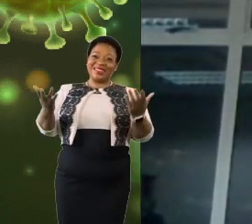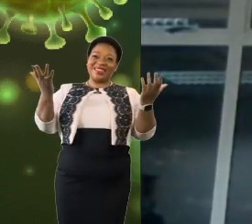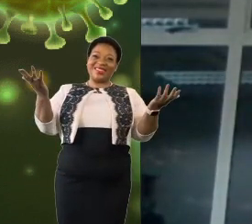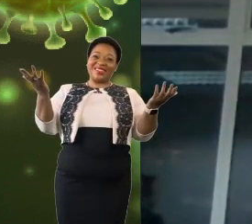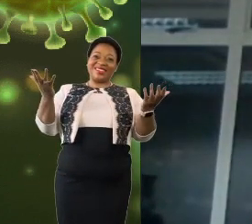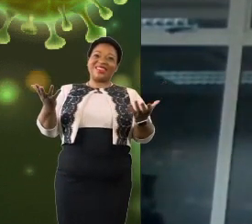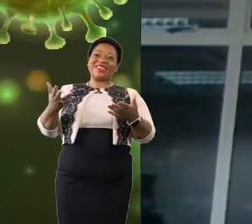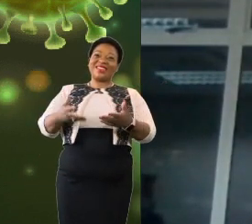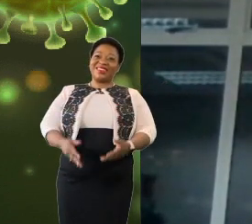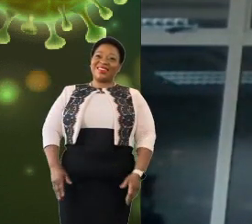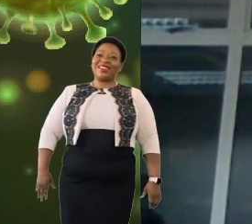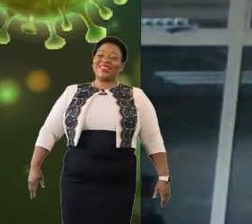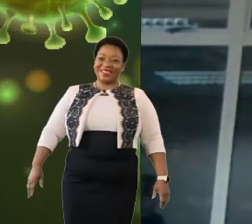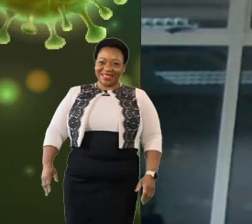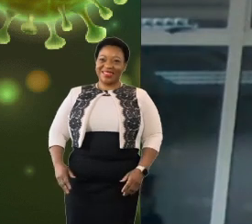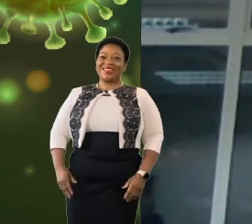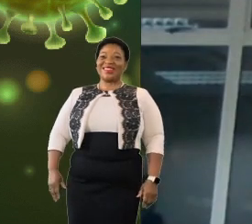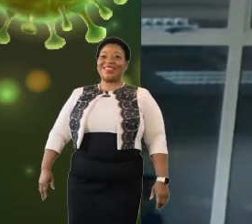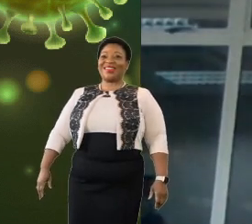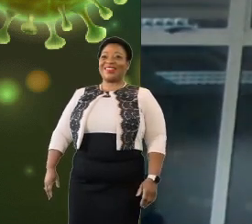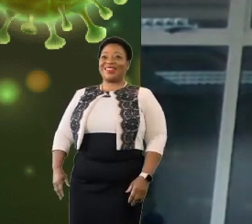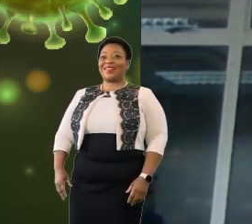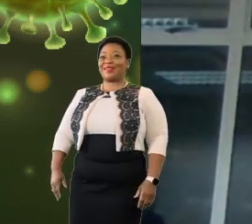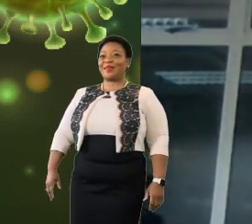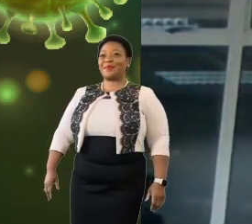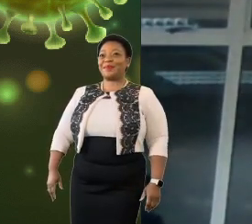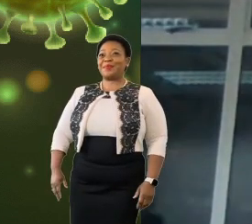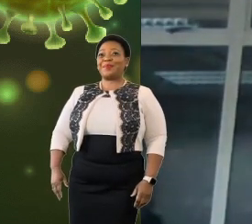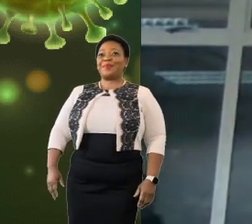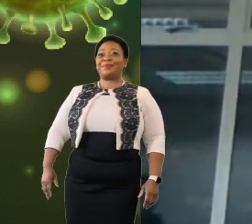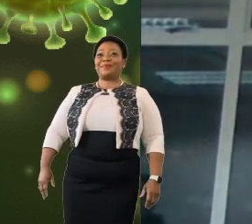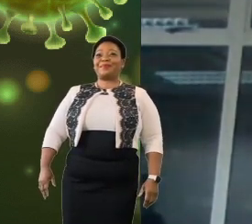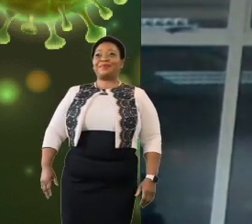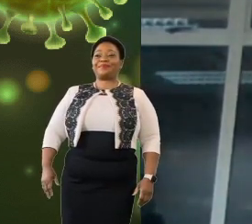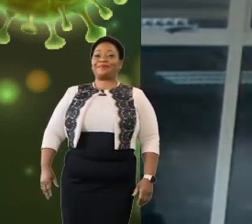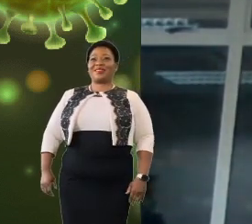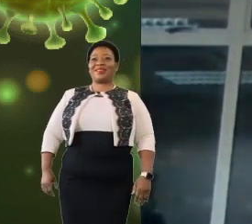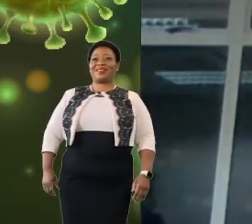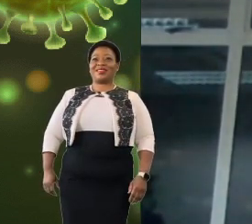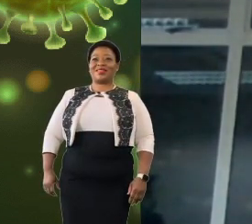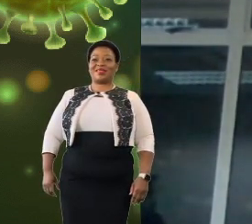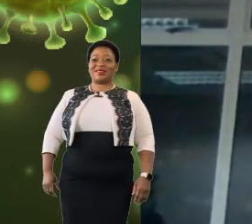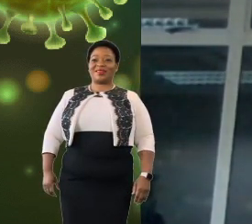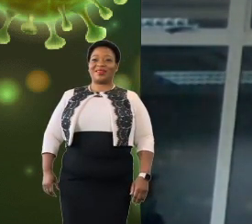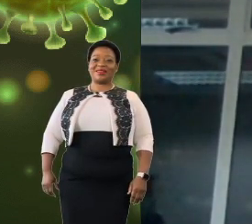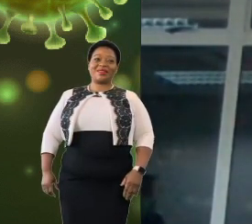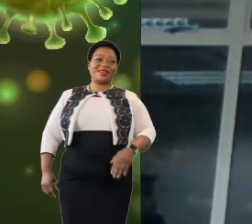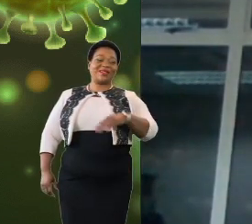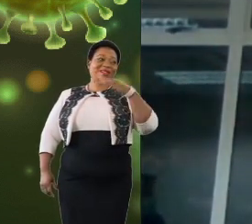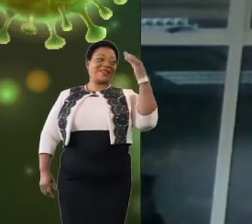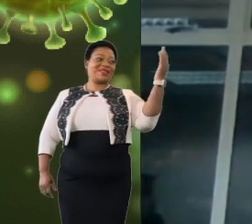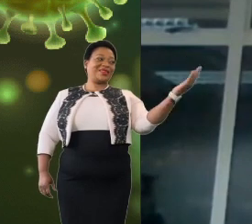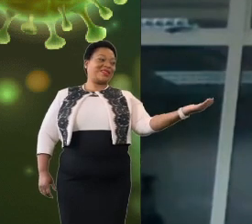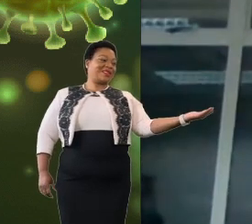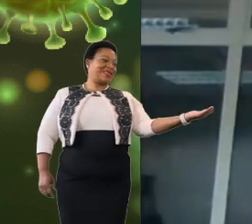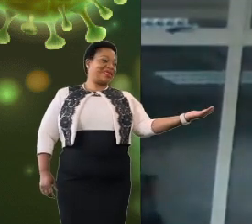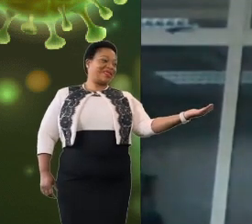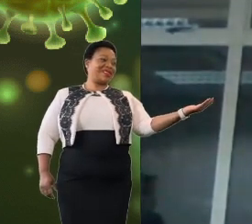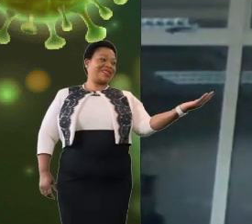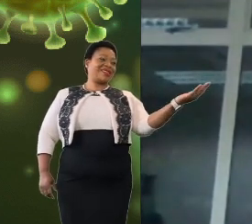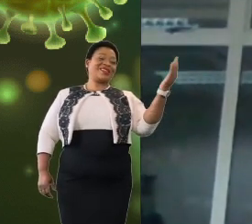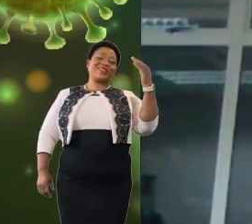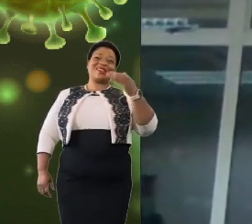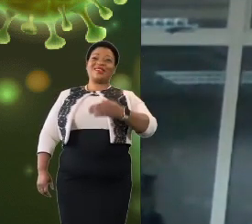New investments, it takes anywhere from 3 years and above. Odd exceptions that can happen in a year, but